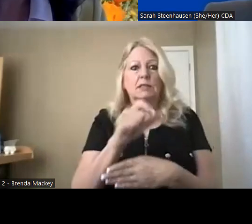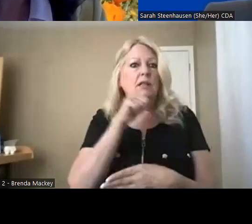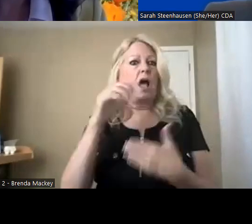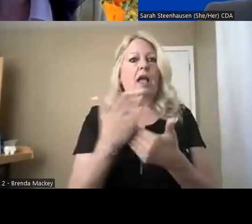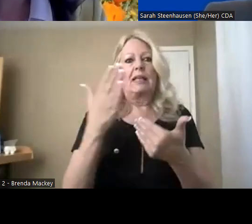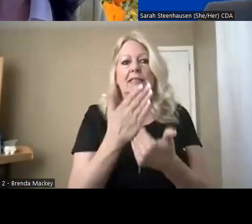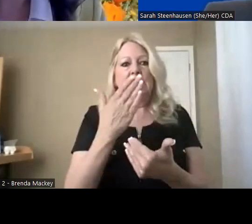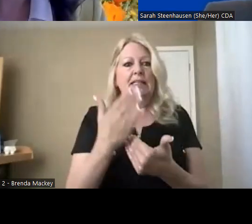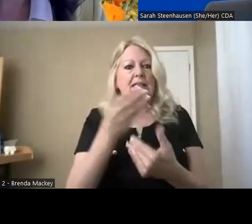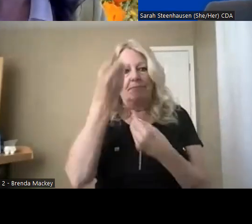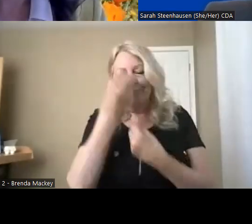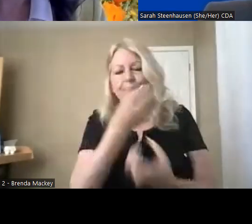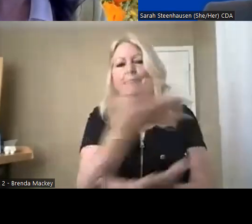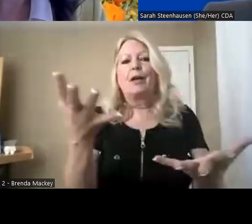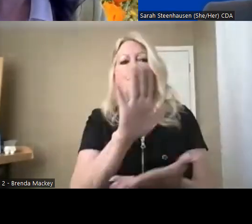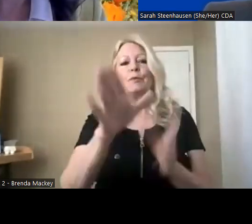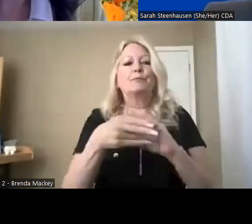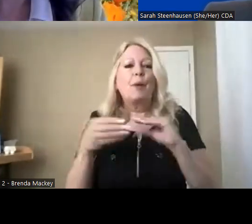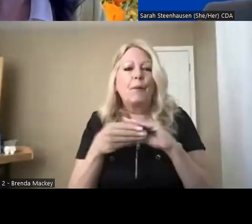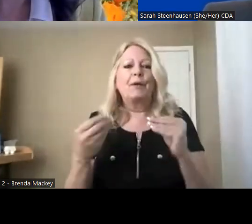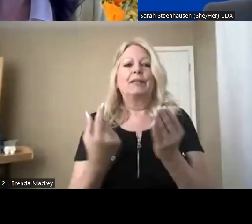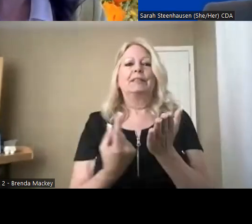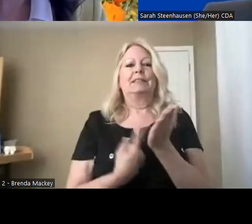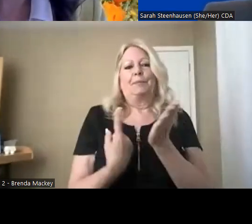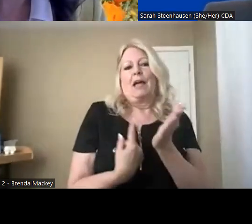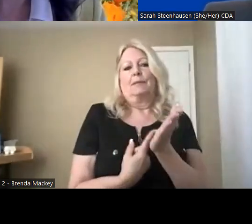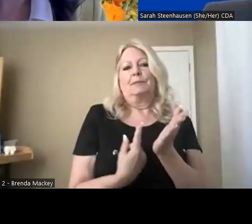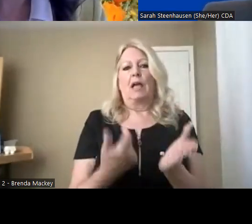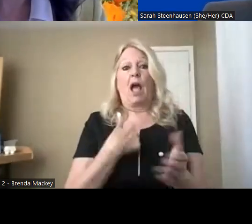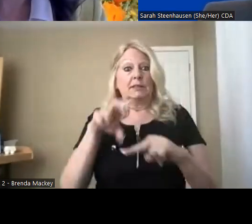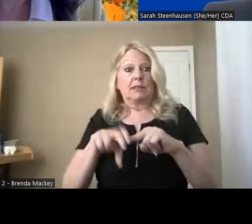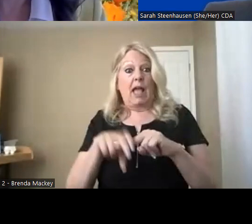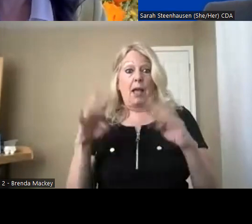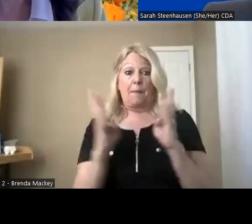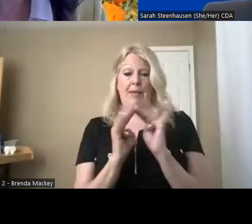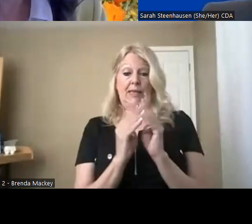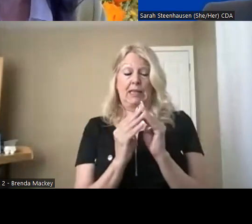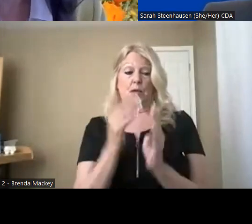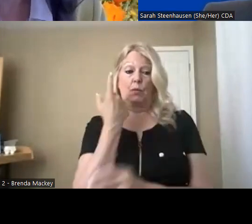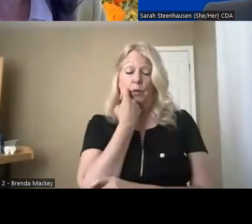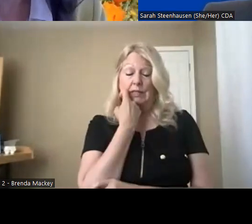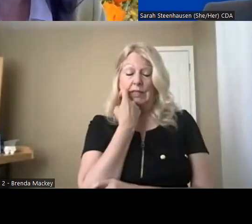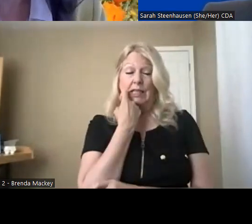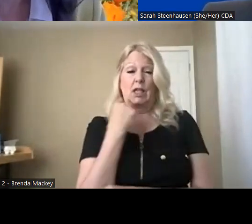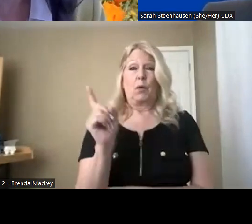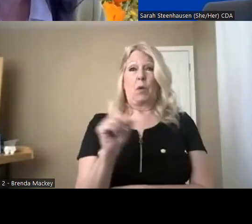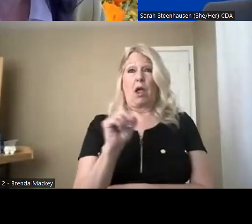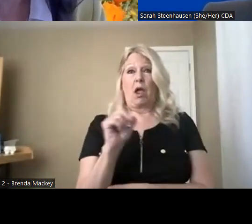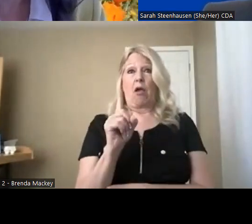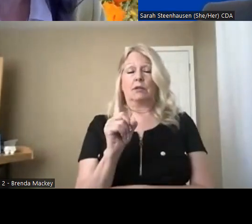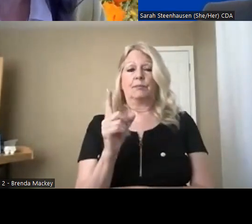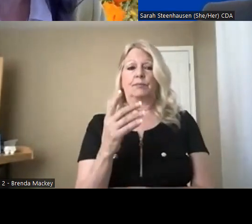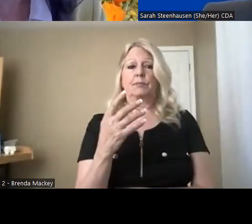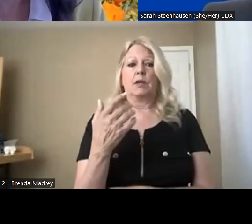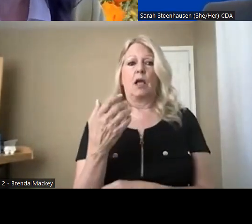your story sometimes. I recently sat in a meeting where a former colleague talked about the need to